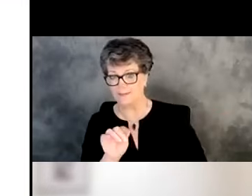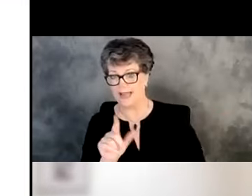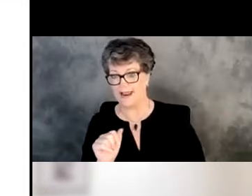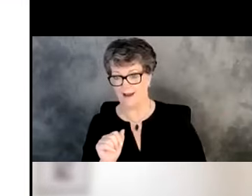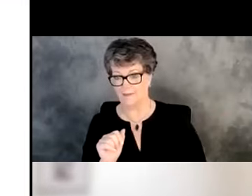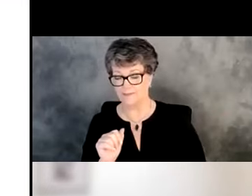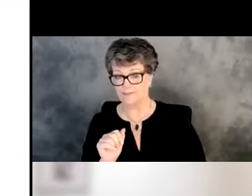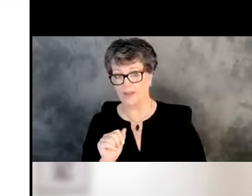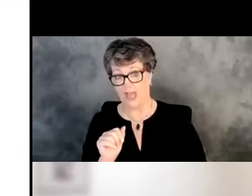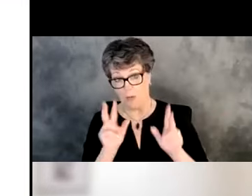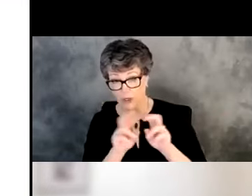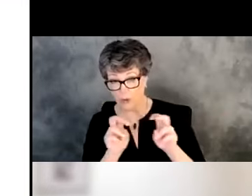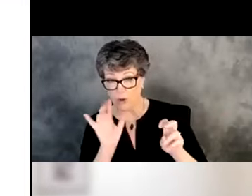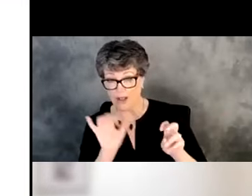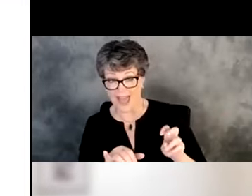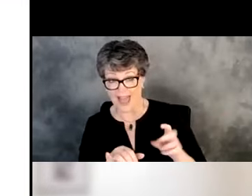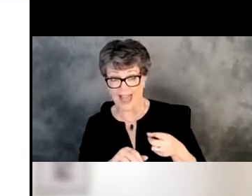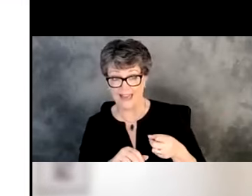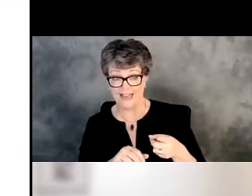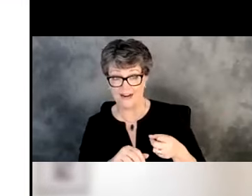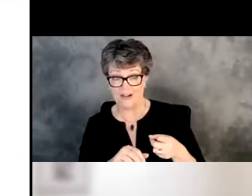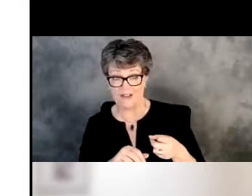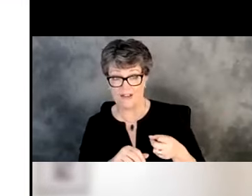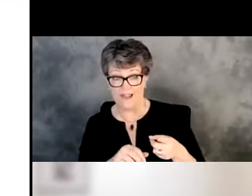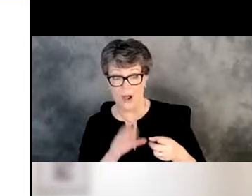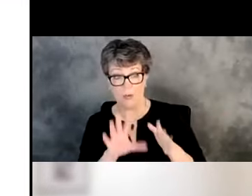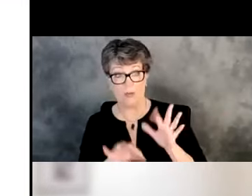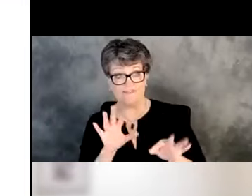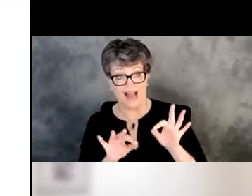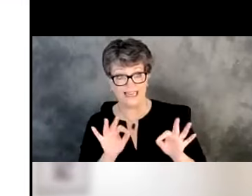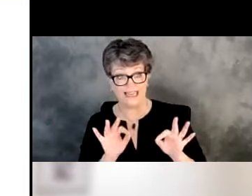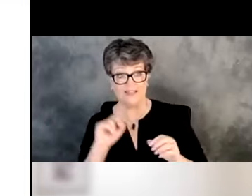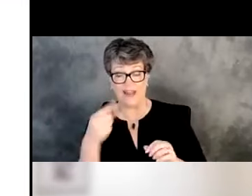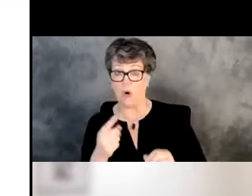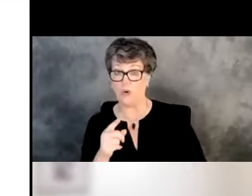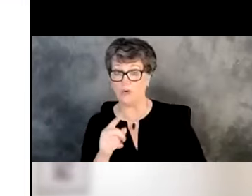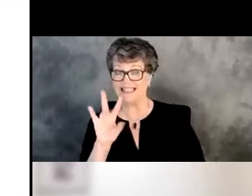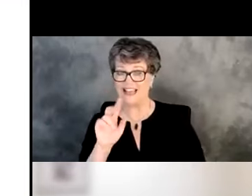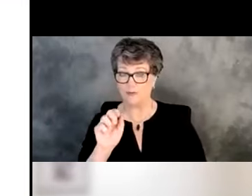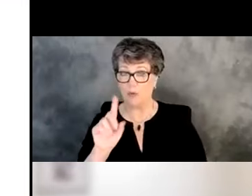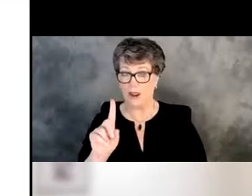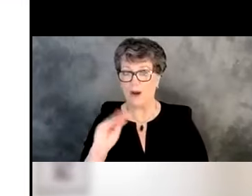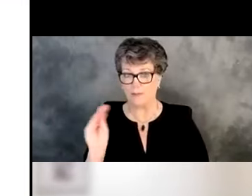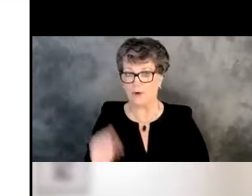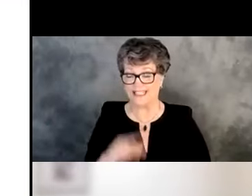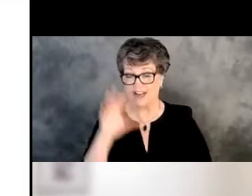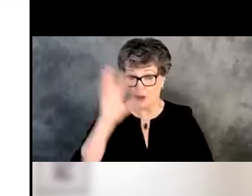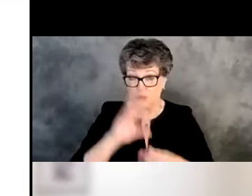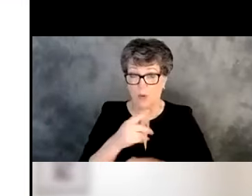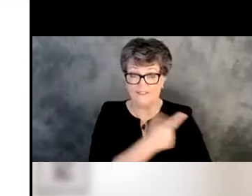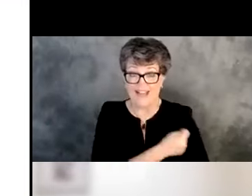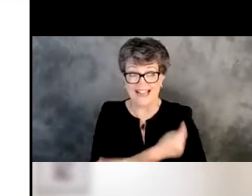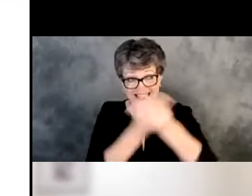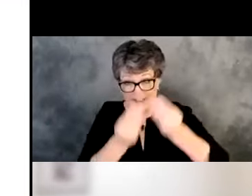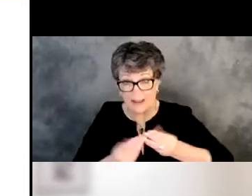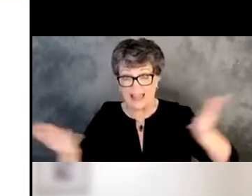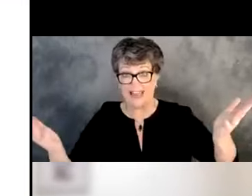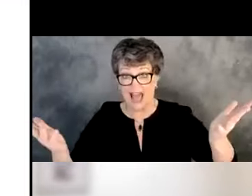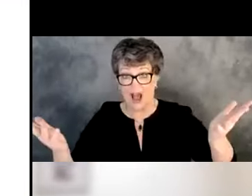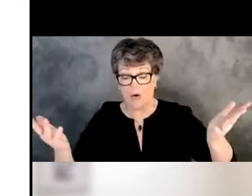when you look at that, what we're finding is that only 7.1% of the vaccines that have been given out